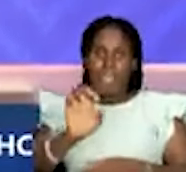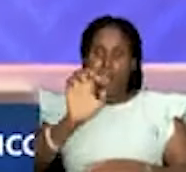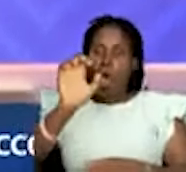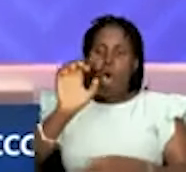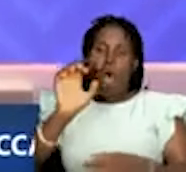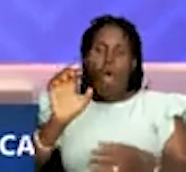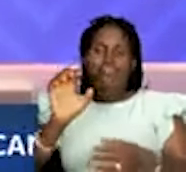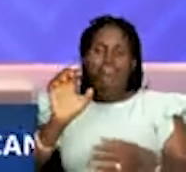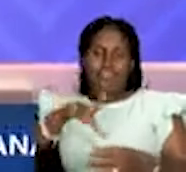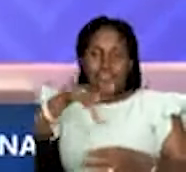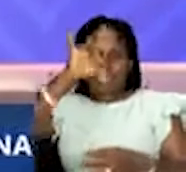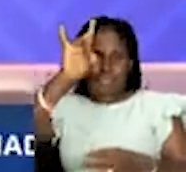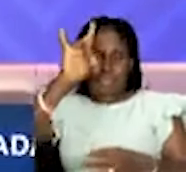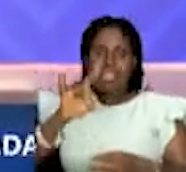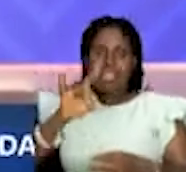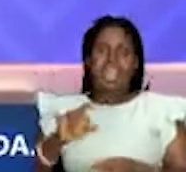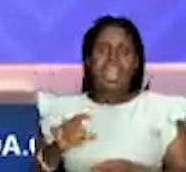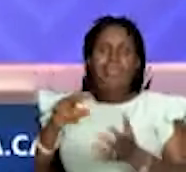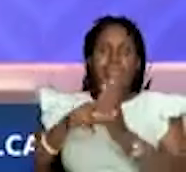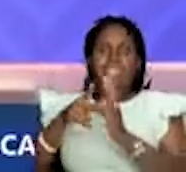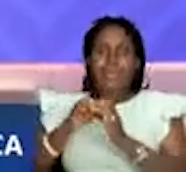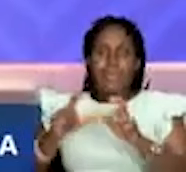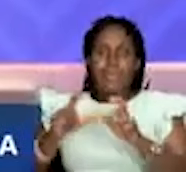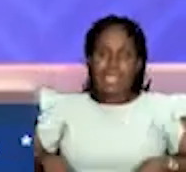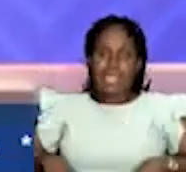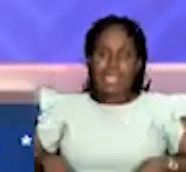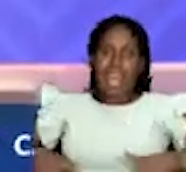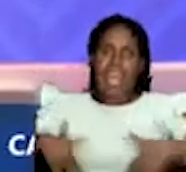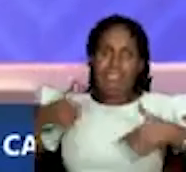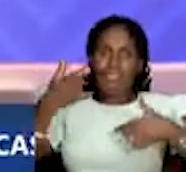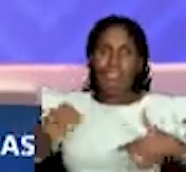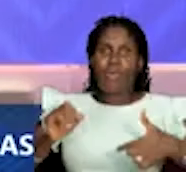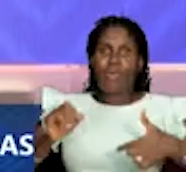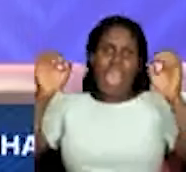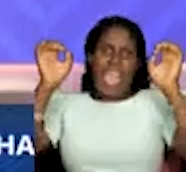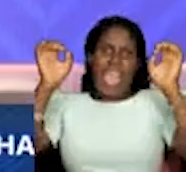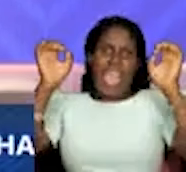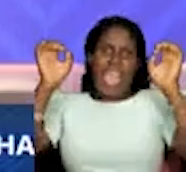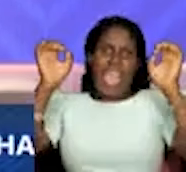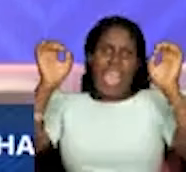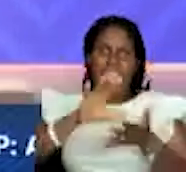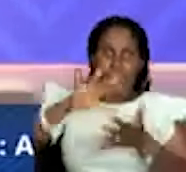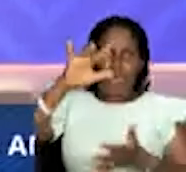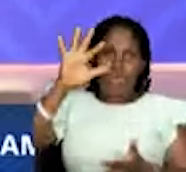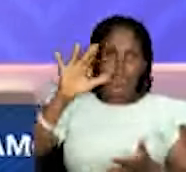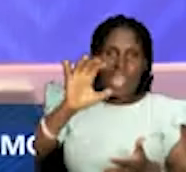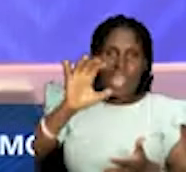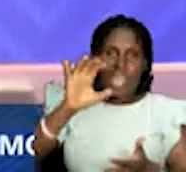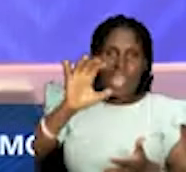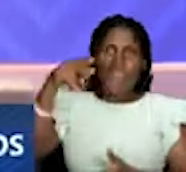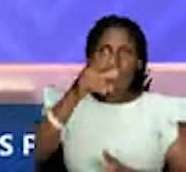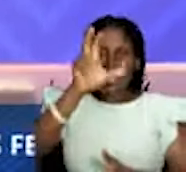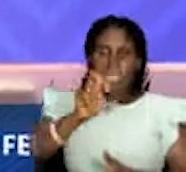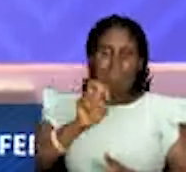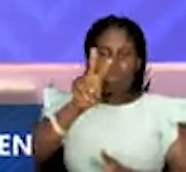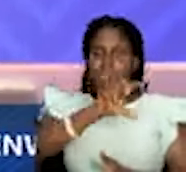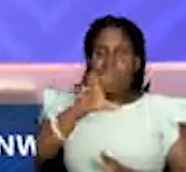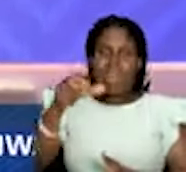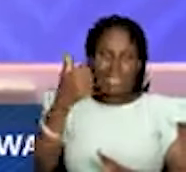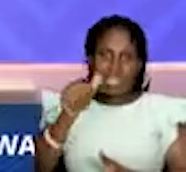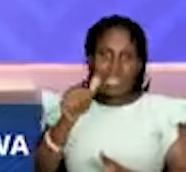us to live a life of excellence and a life of glory. Ephesians 2:10, the Bible says we are his